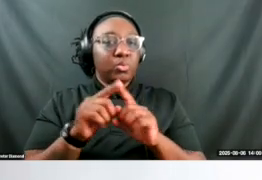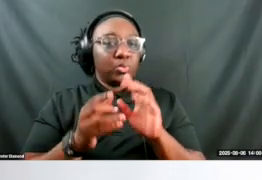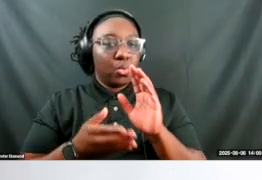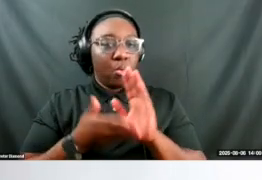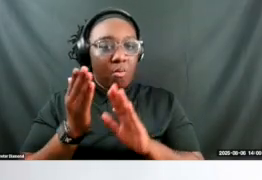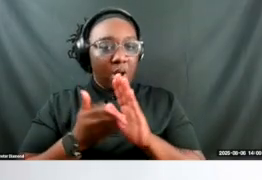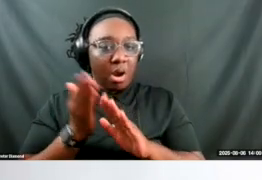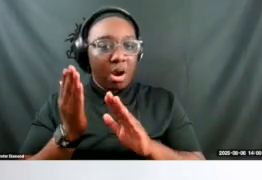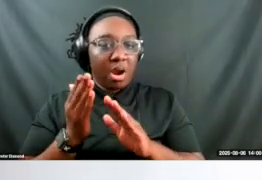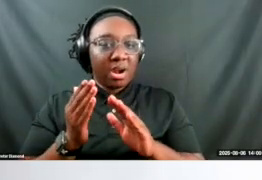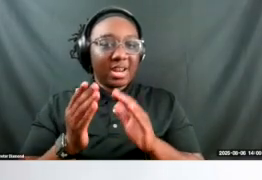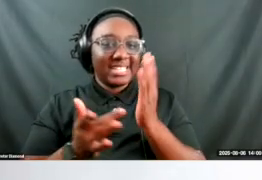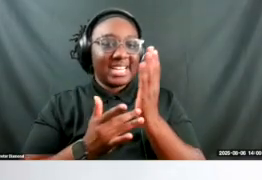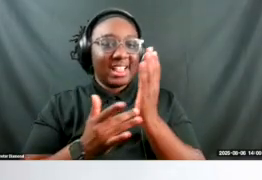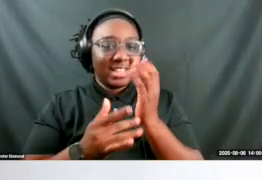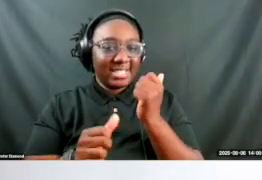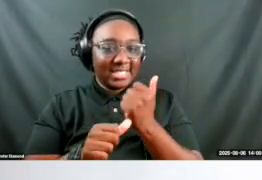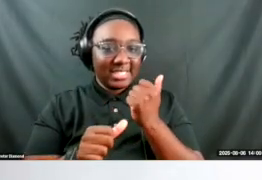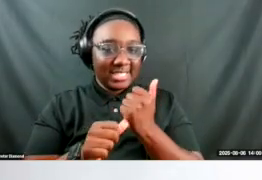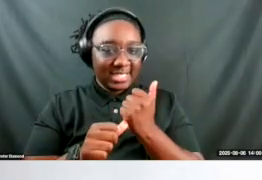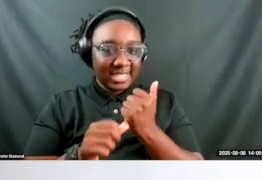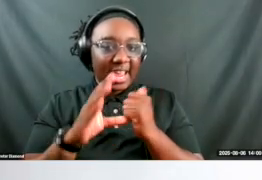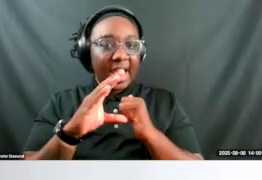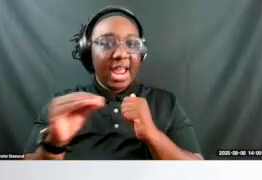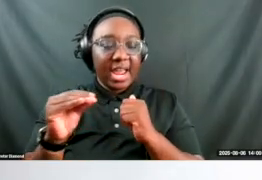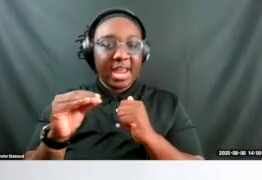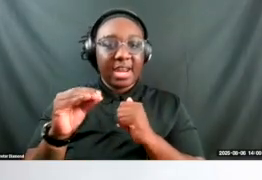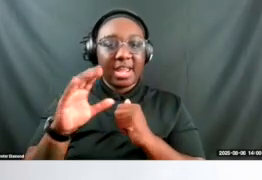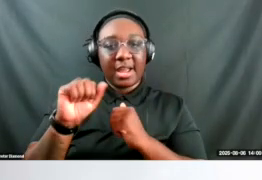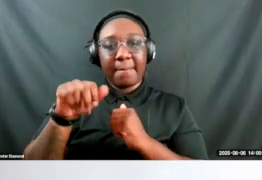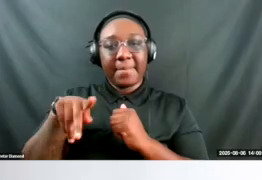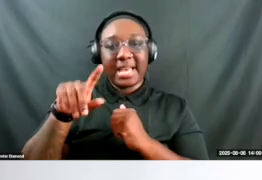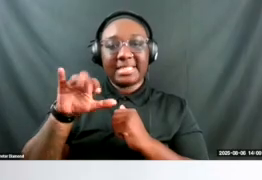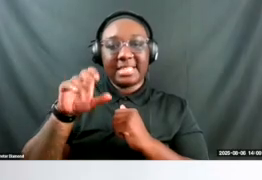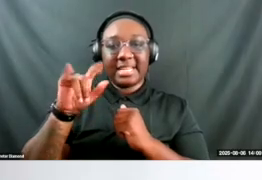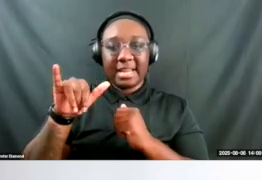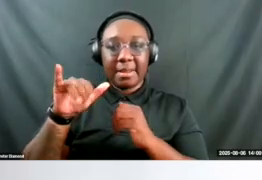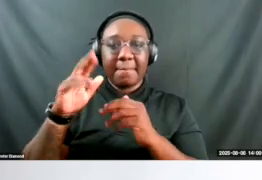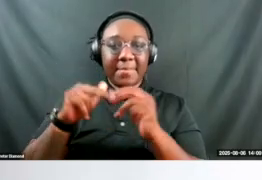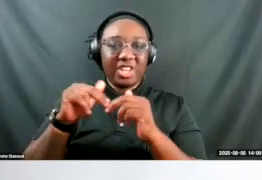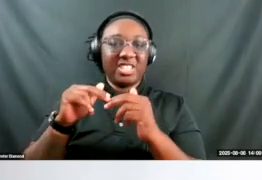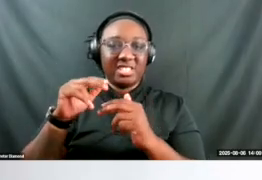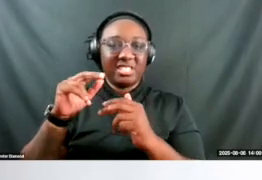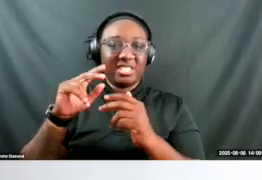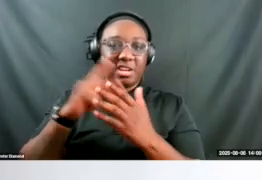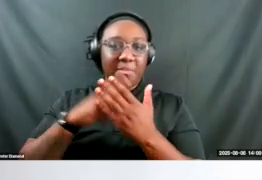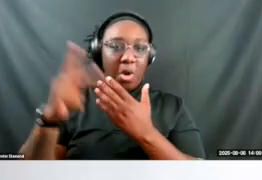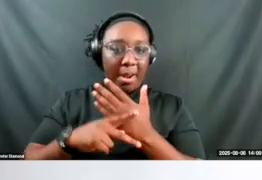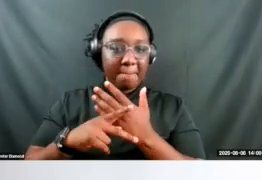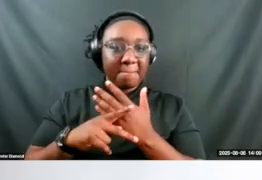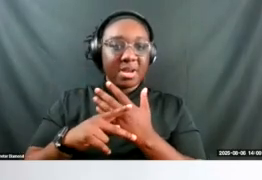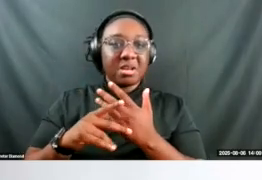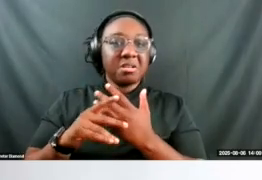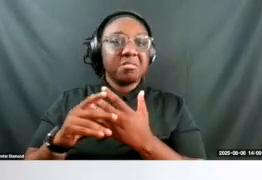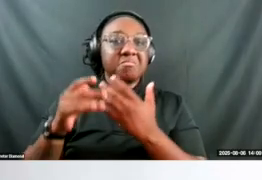or primarily serving Black and tribal communities. The goal of this program was to build capacity and